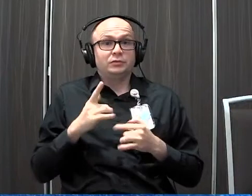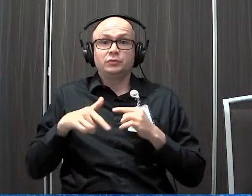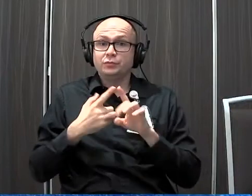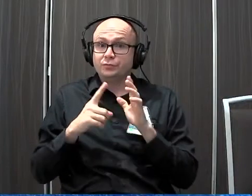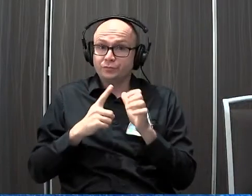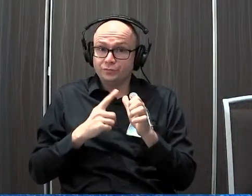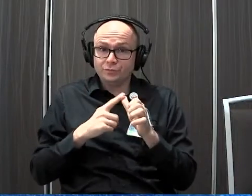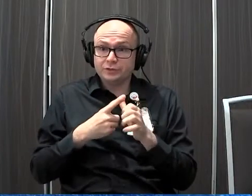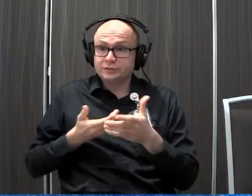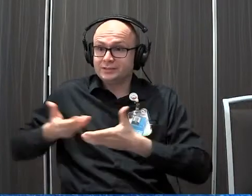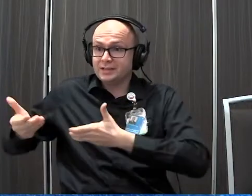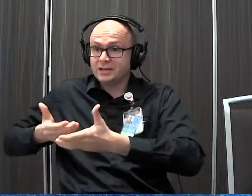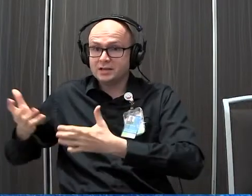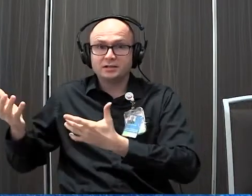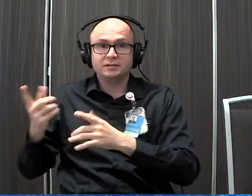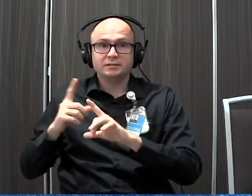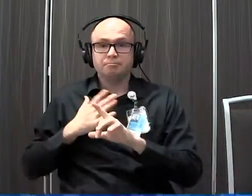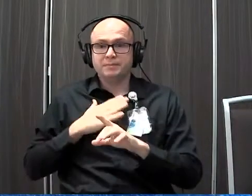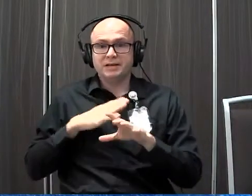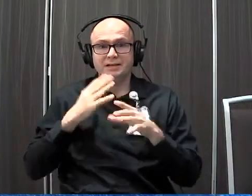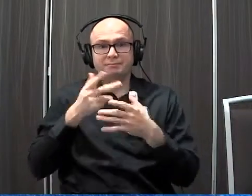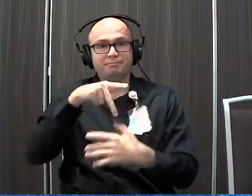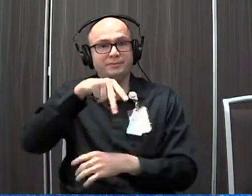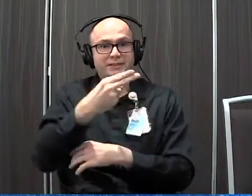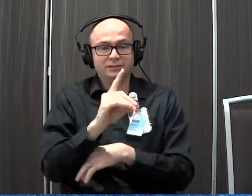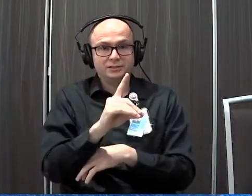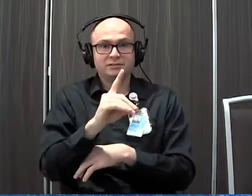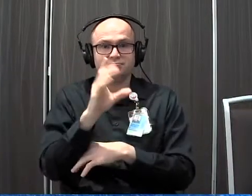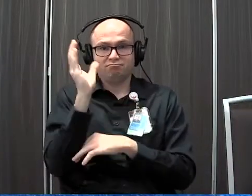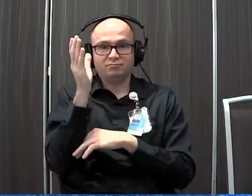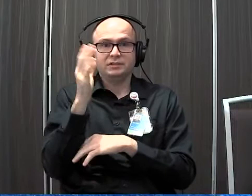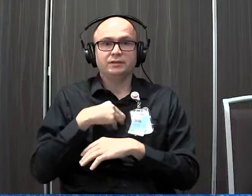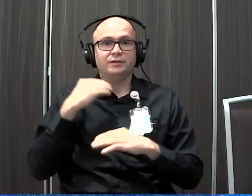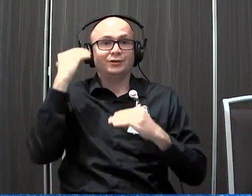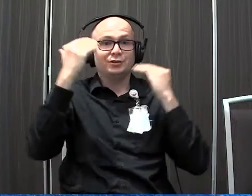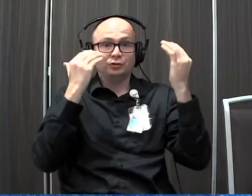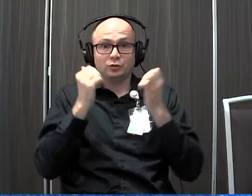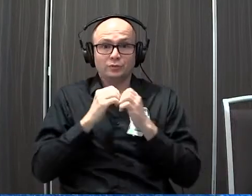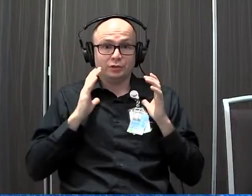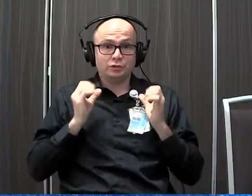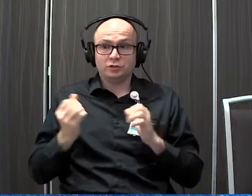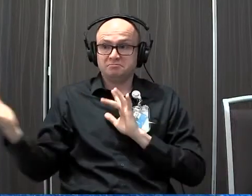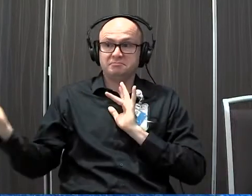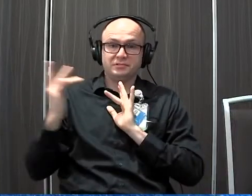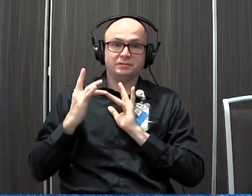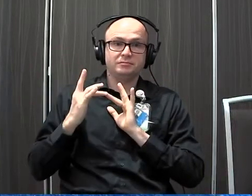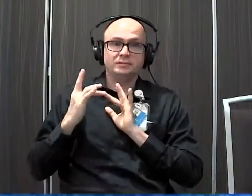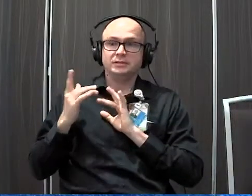started recruiting participants for my dissertation, I had an adult with Charge syndrome reach out to me who